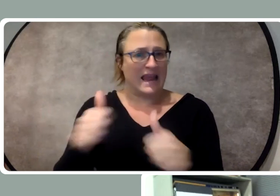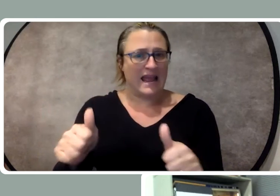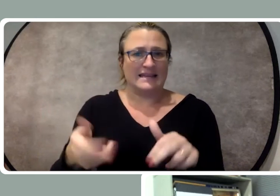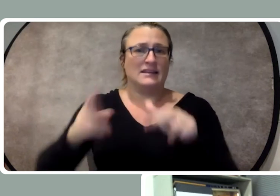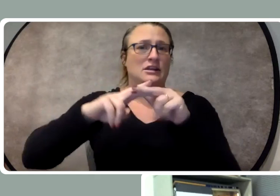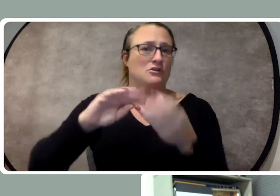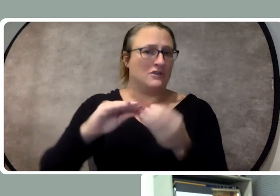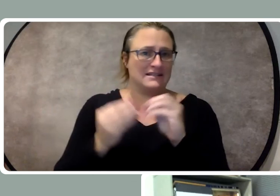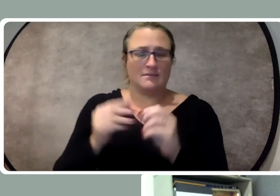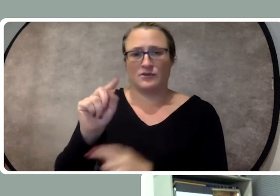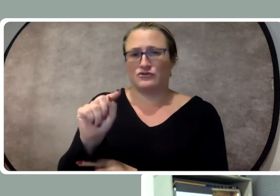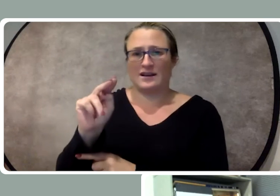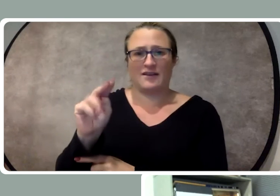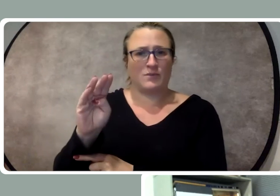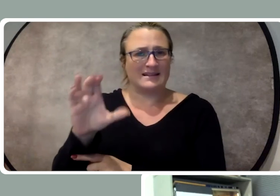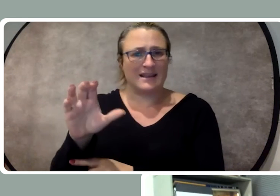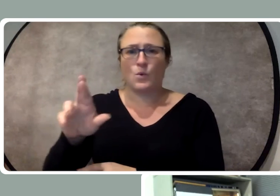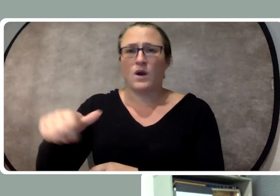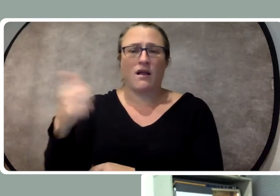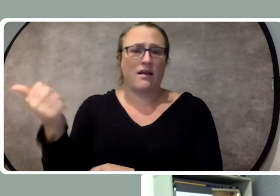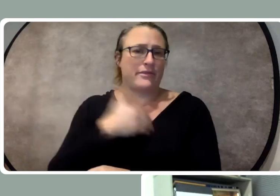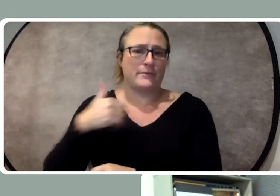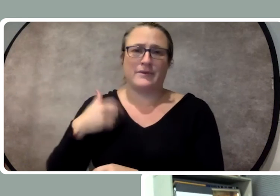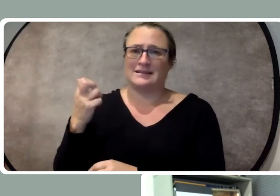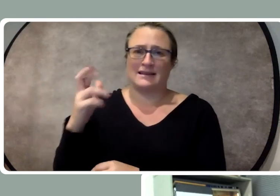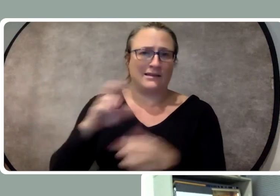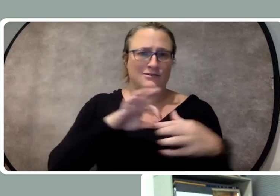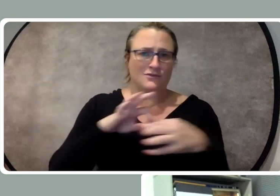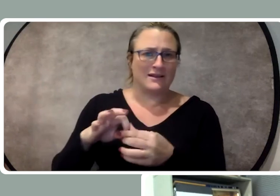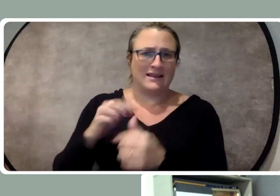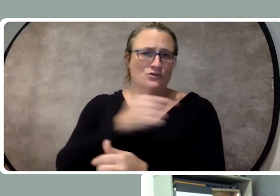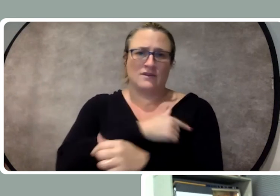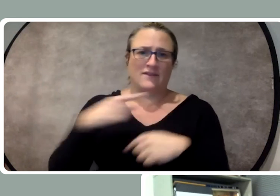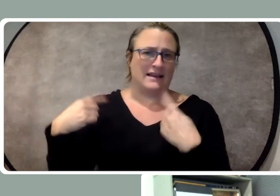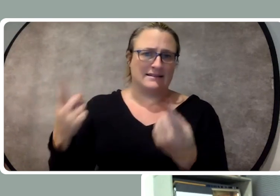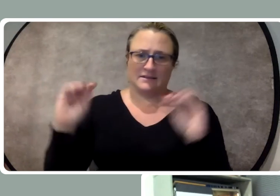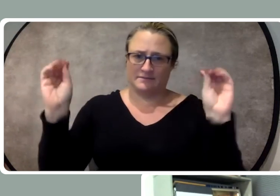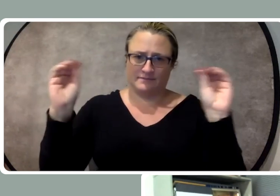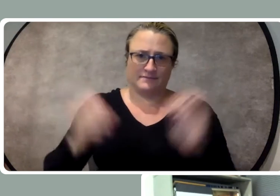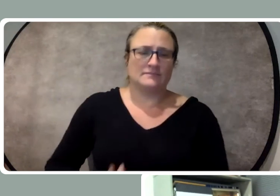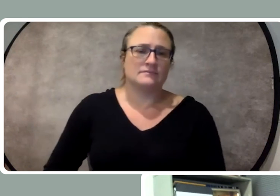any other forms of breast cancer from the vaccine to date.